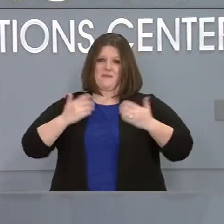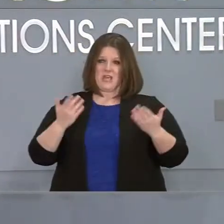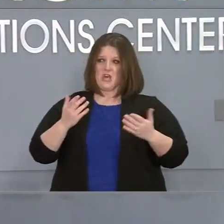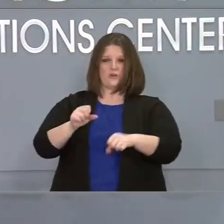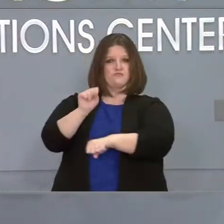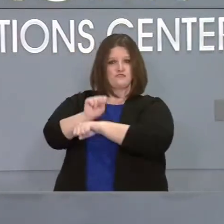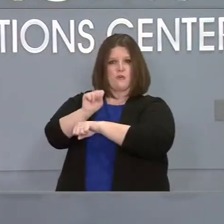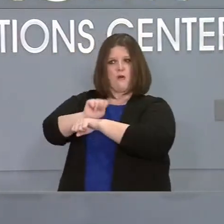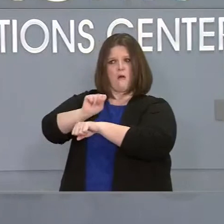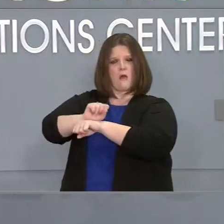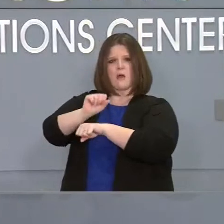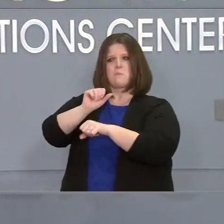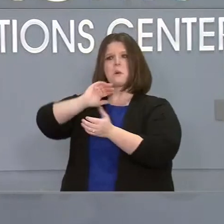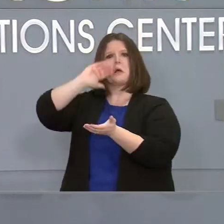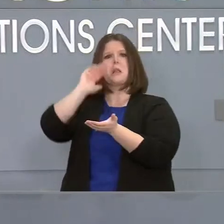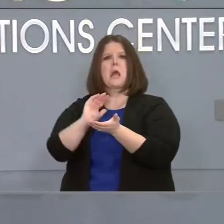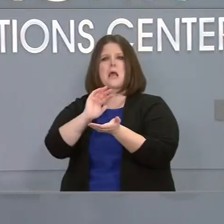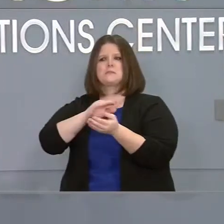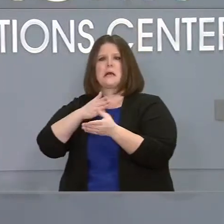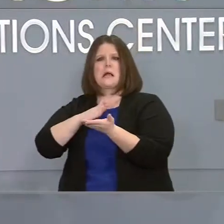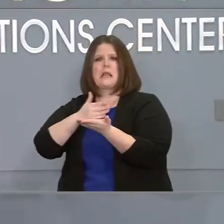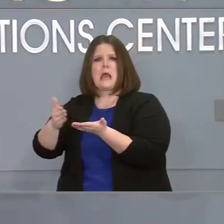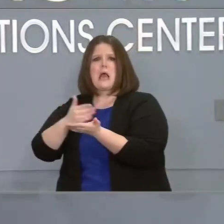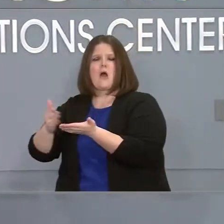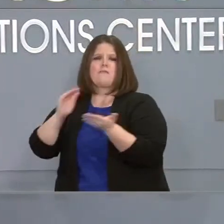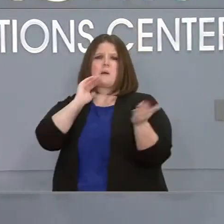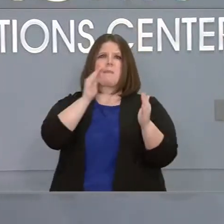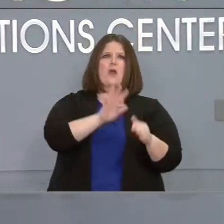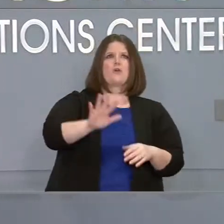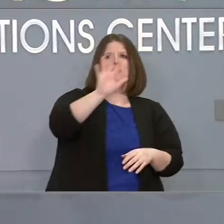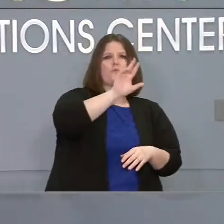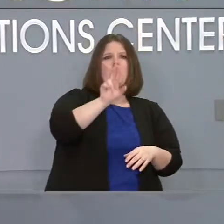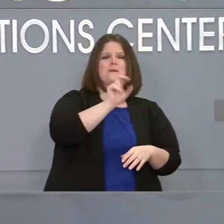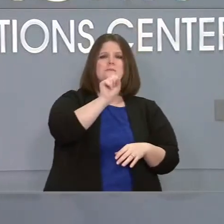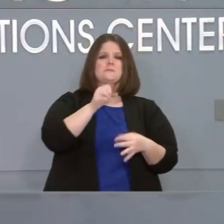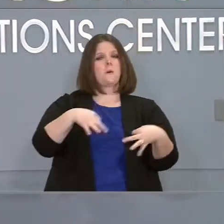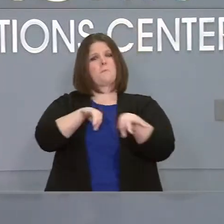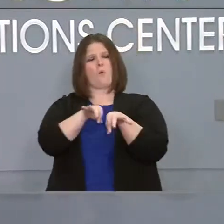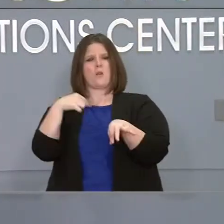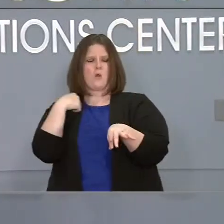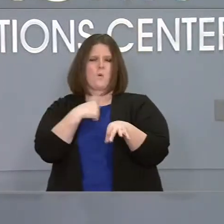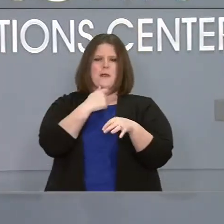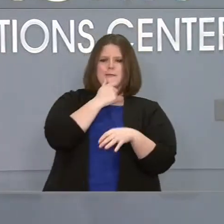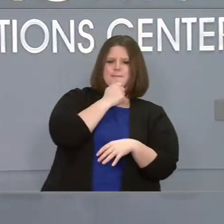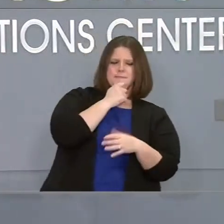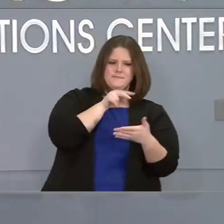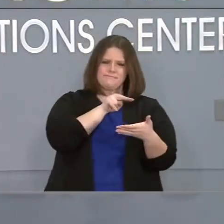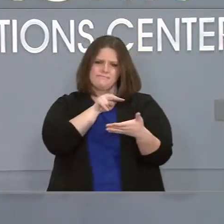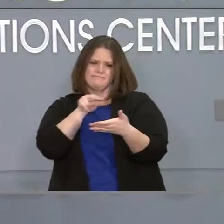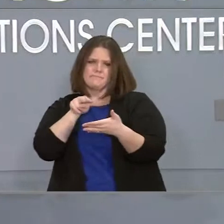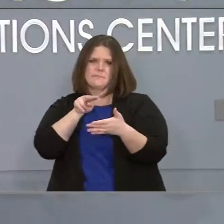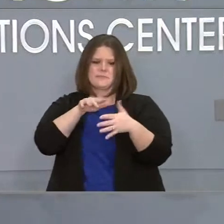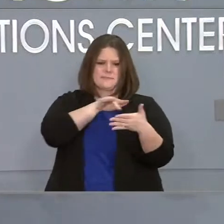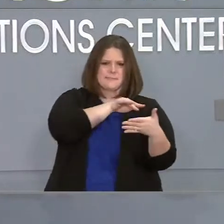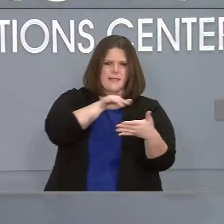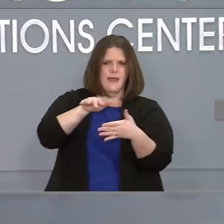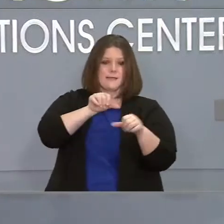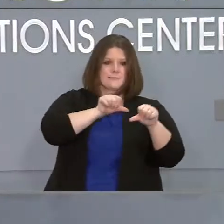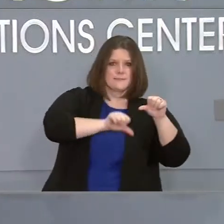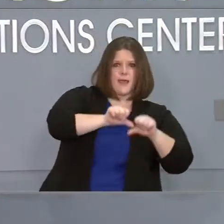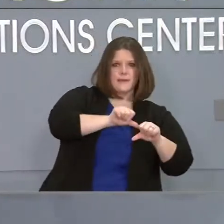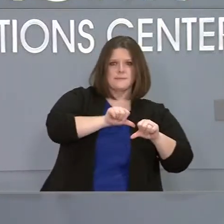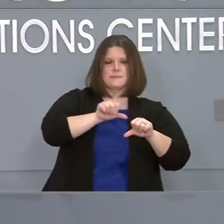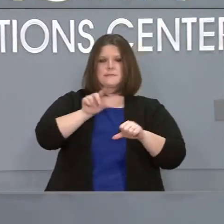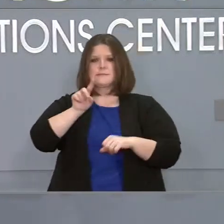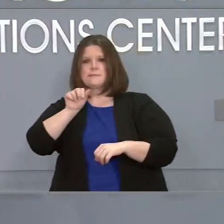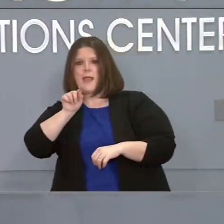We continue to learn more every day, and what we have to do is rely on the science and the data and the experts, and we've done